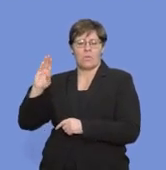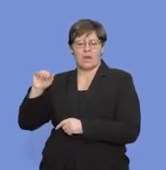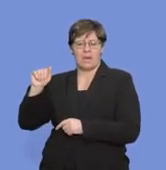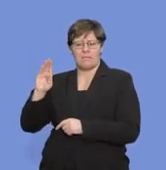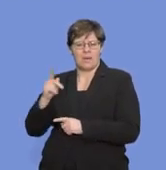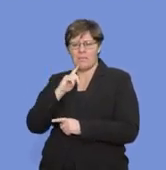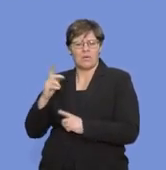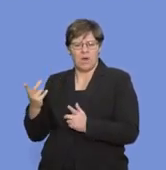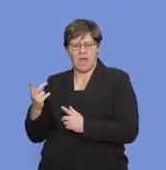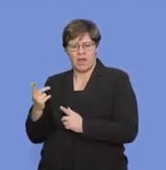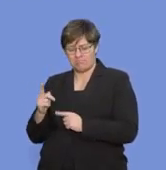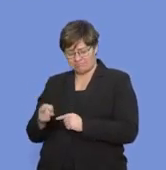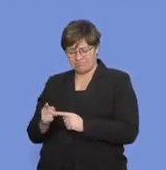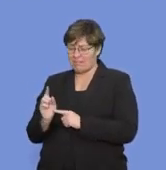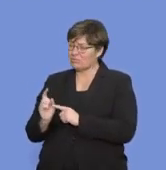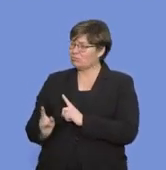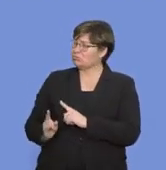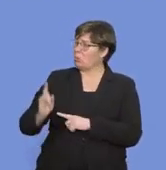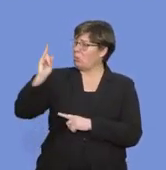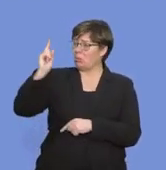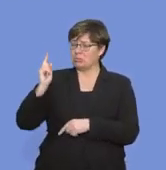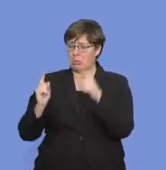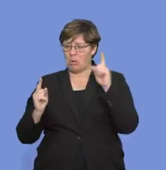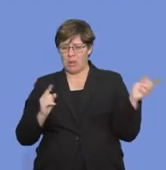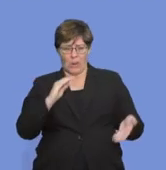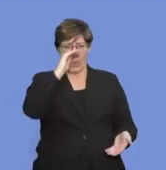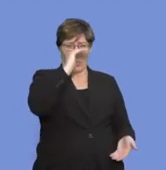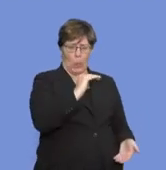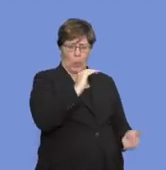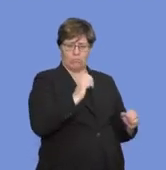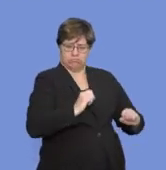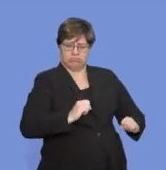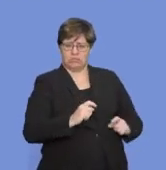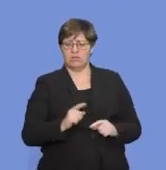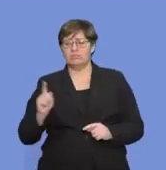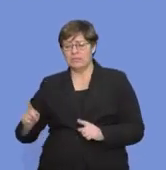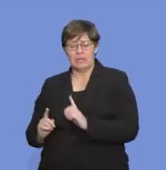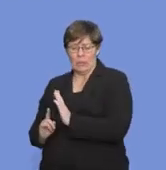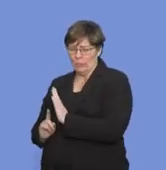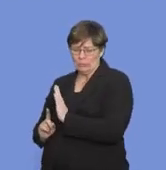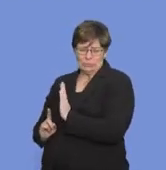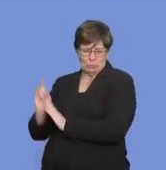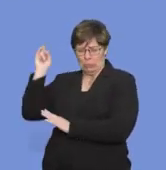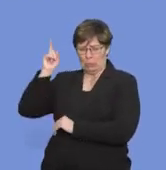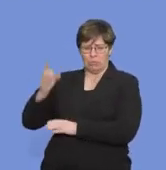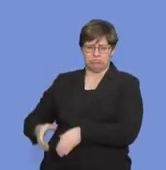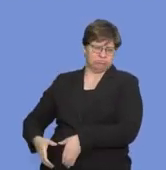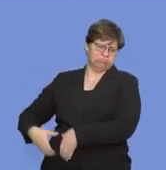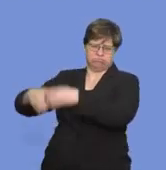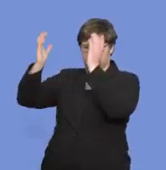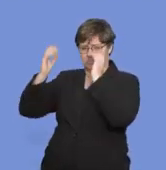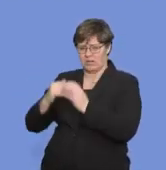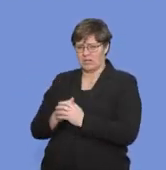baobab trees, but they are found in Madagascar. And they are very different to the others in that they grow extremely